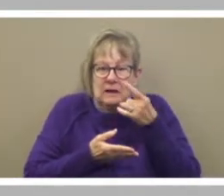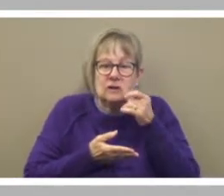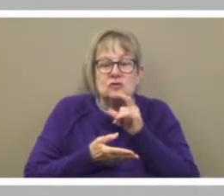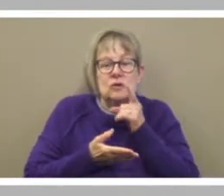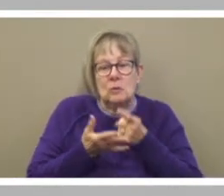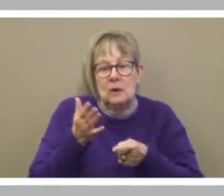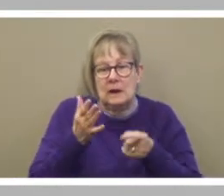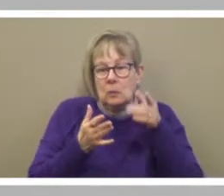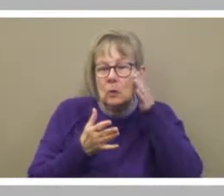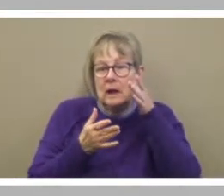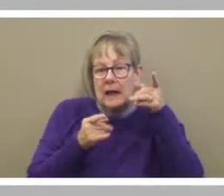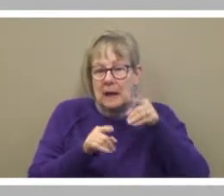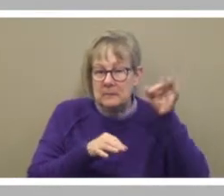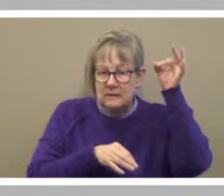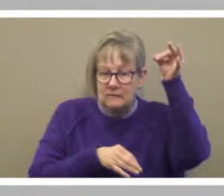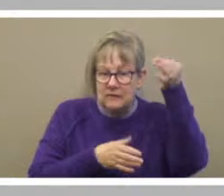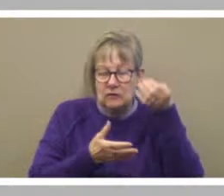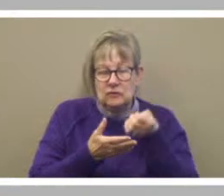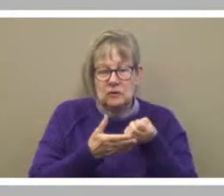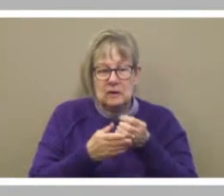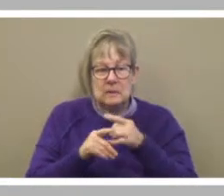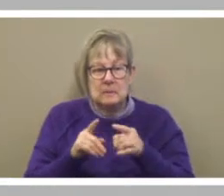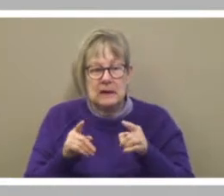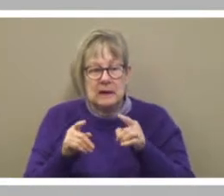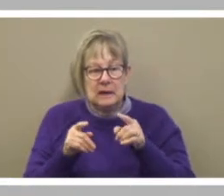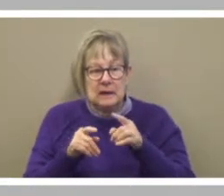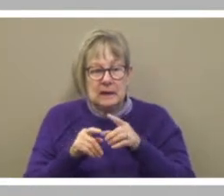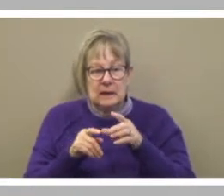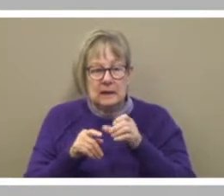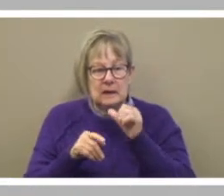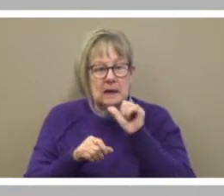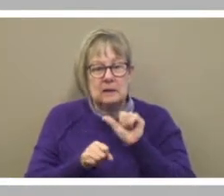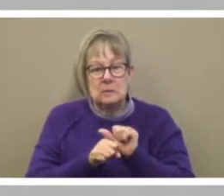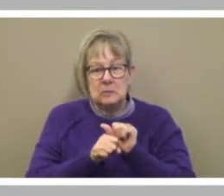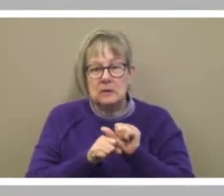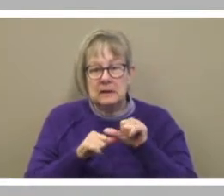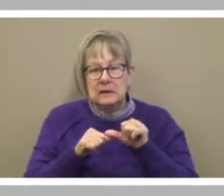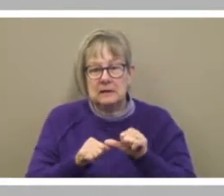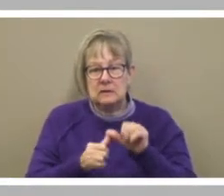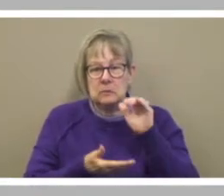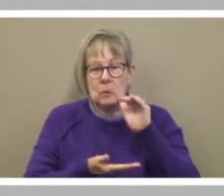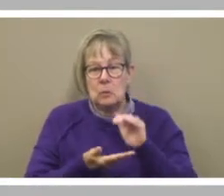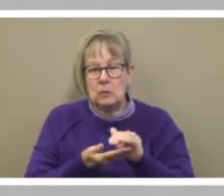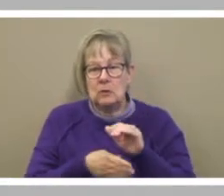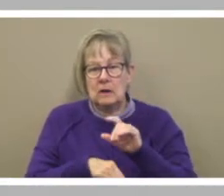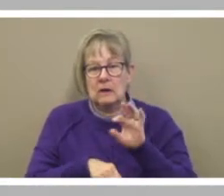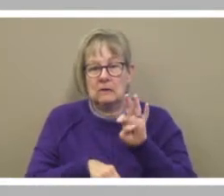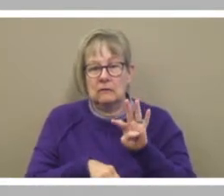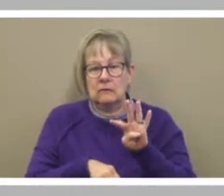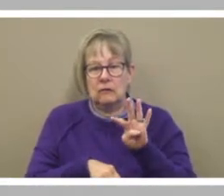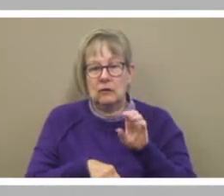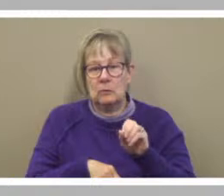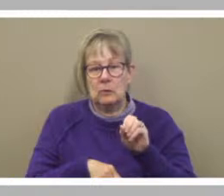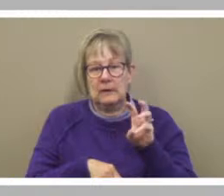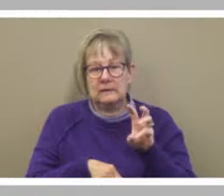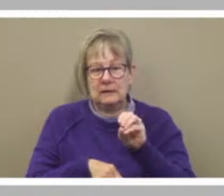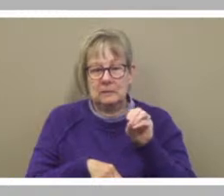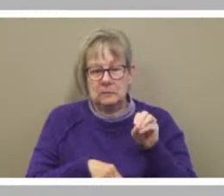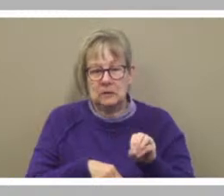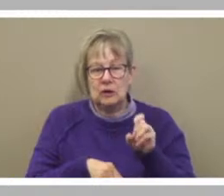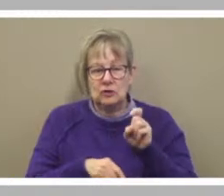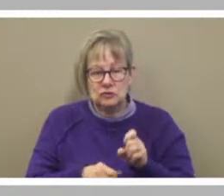However, our unemployment continues to remain relatively low at 4.6% and should help to prevent